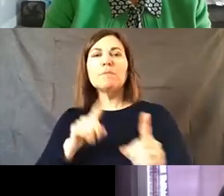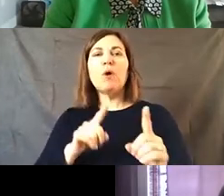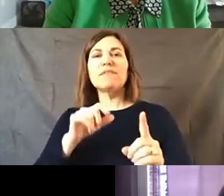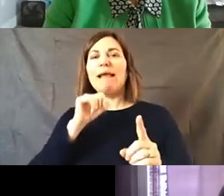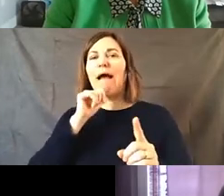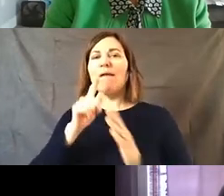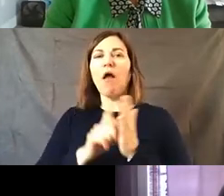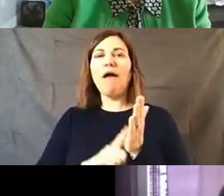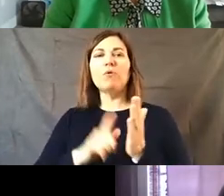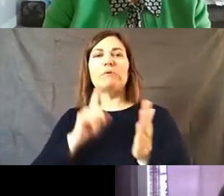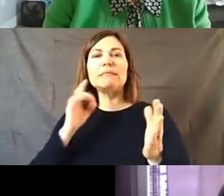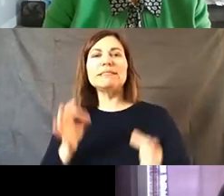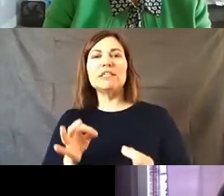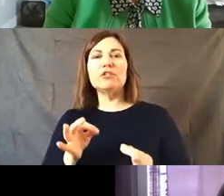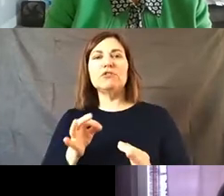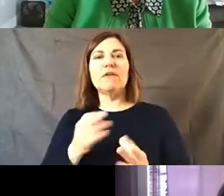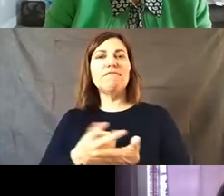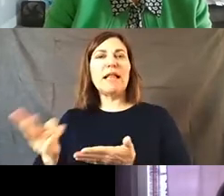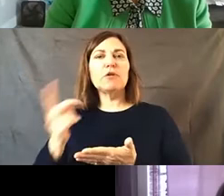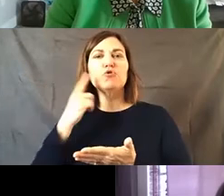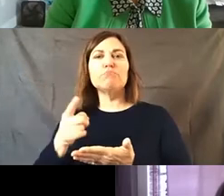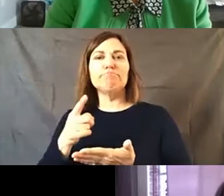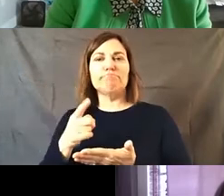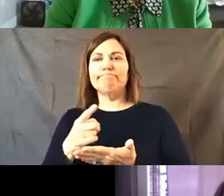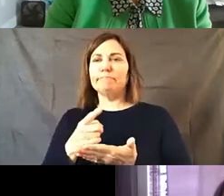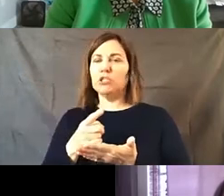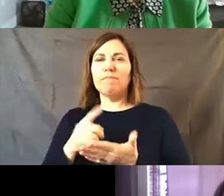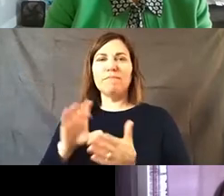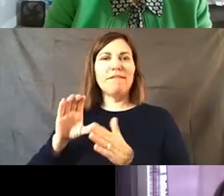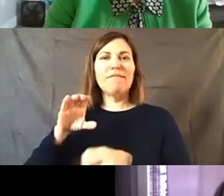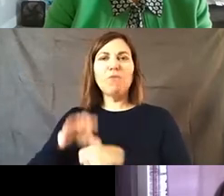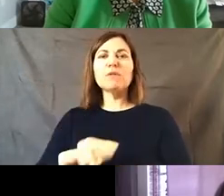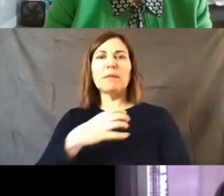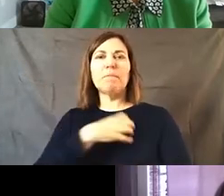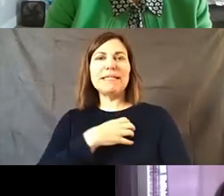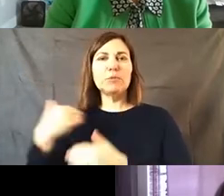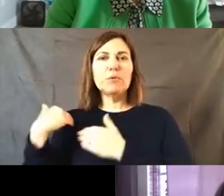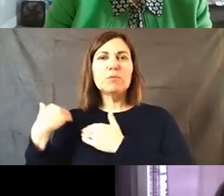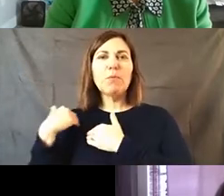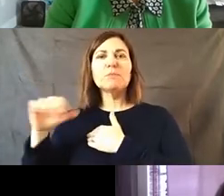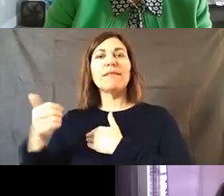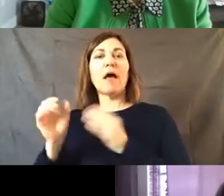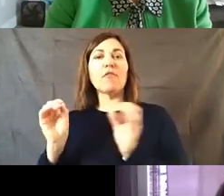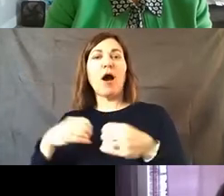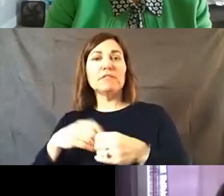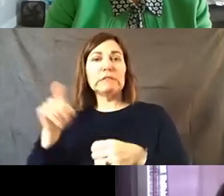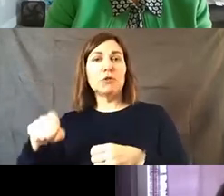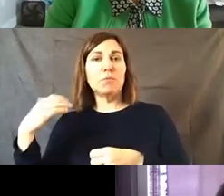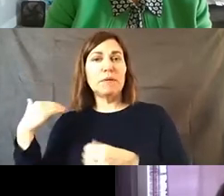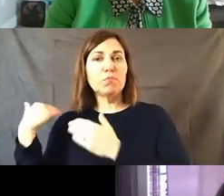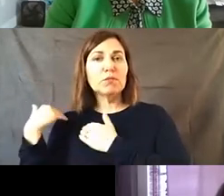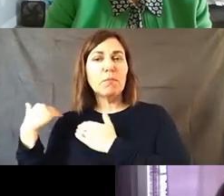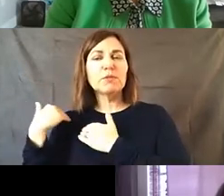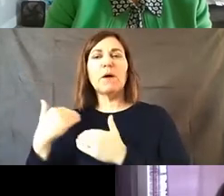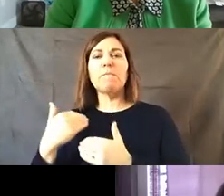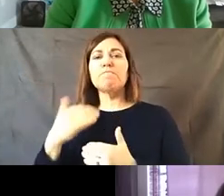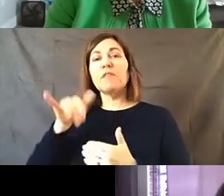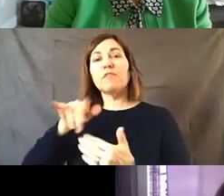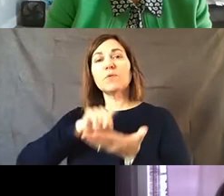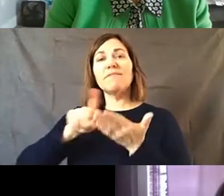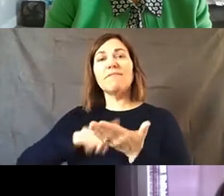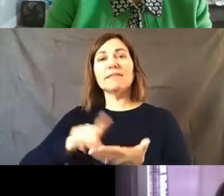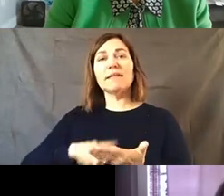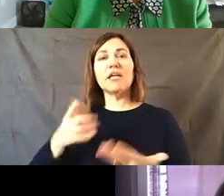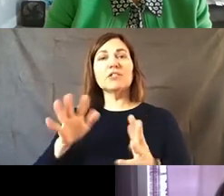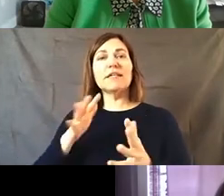decisions to failing to hold the police accountable and these other offices accountable. The investigations prove